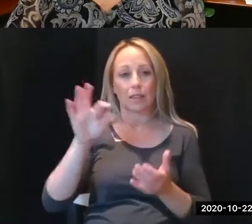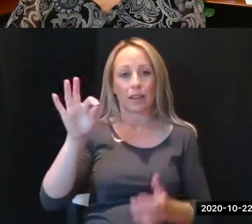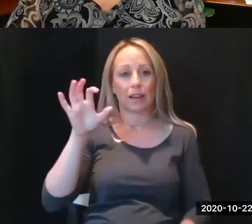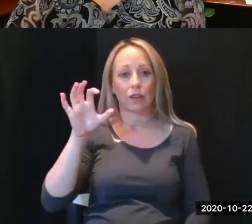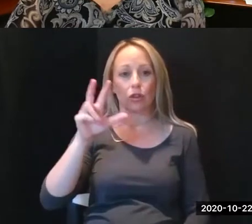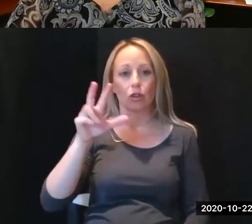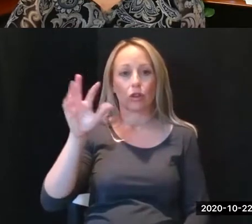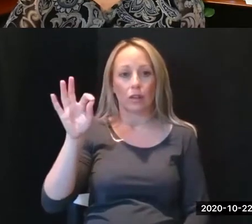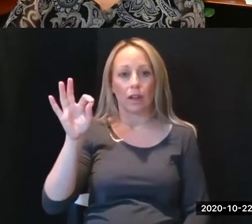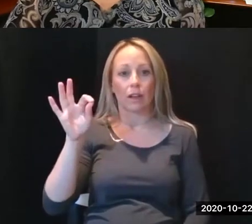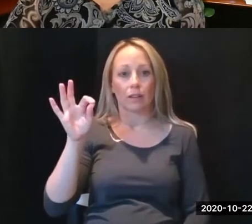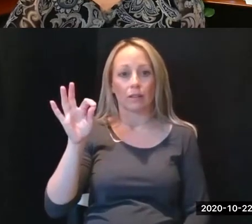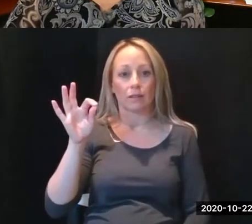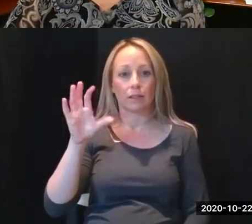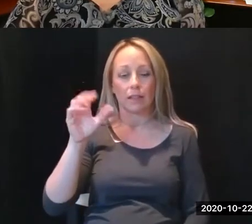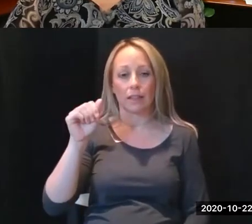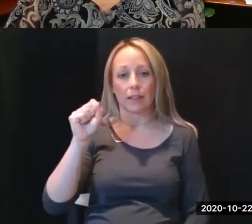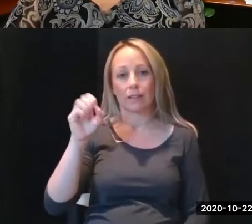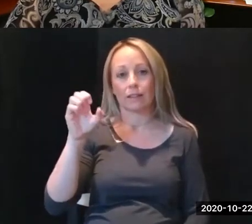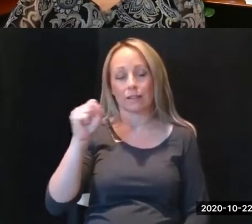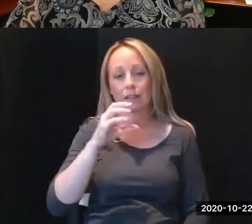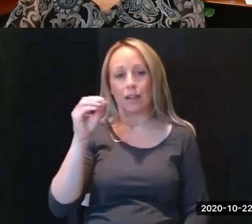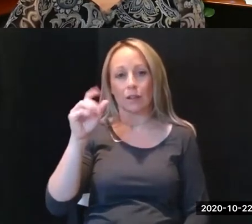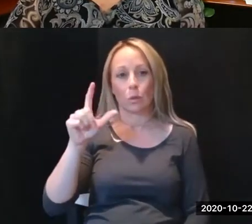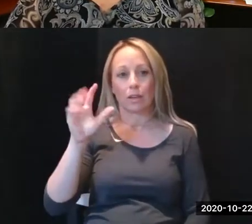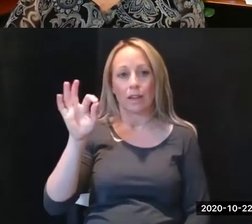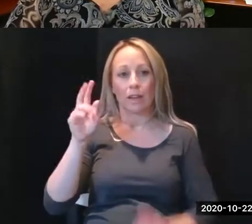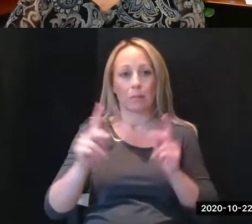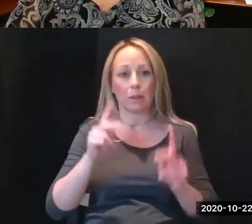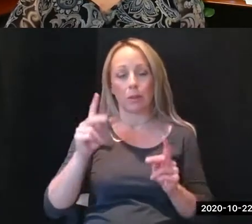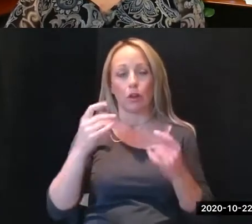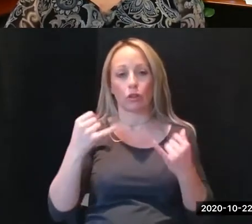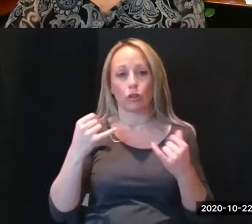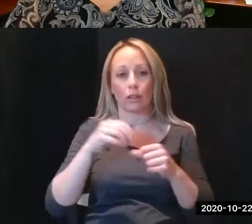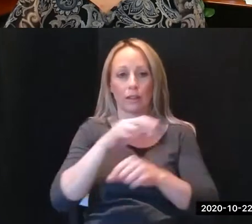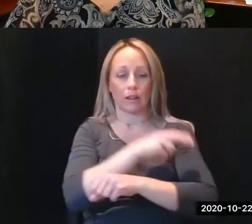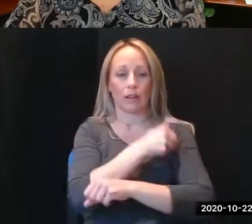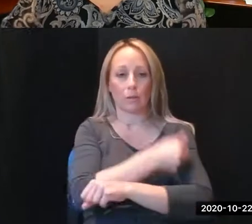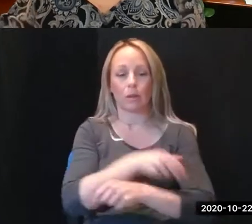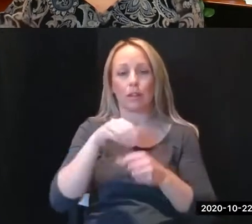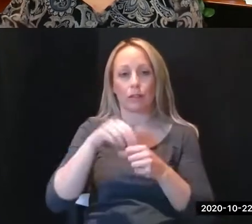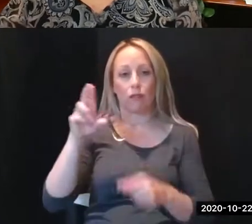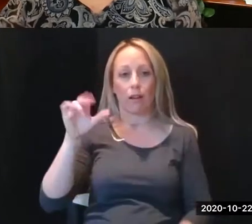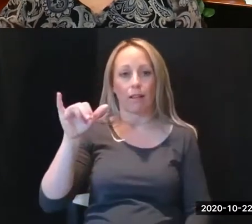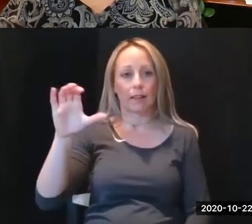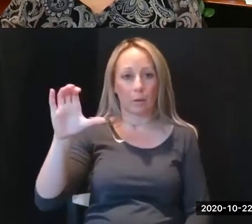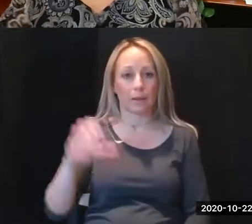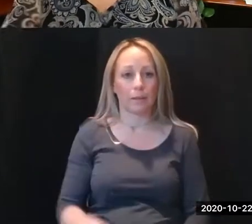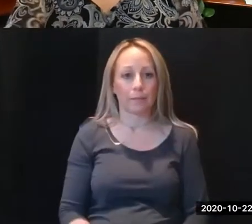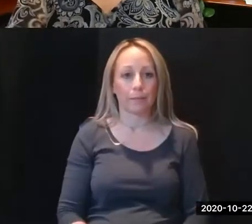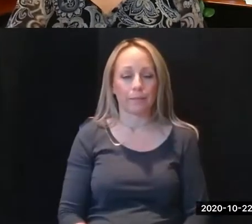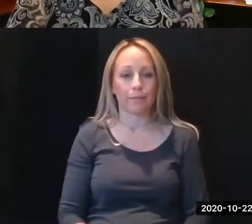3,939 total cases, and 29 people are currently hospitalized in Rock Island County.